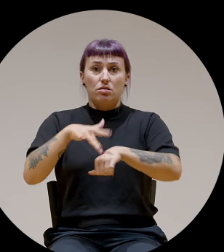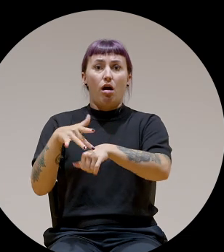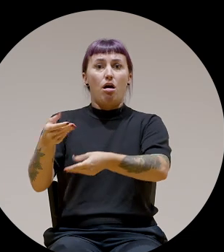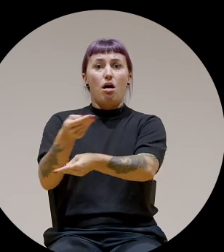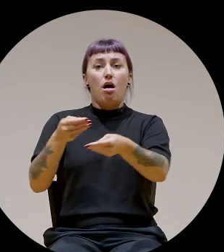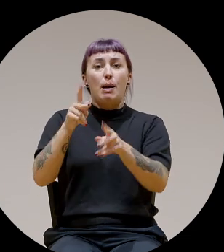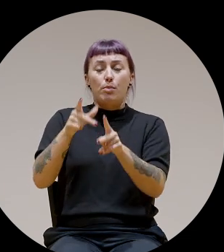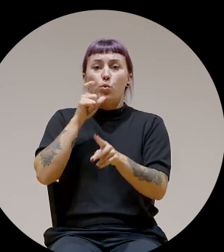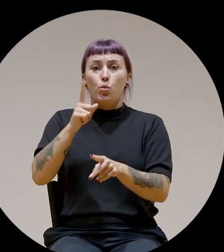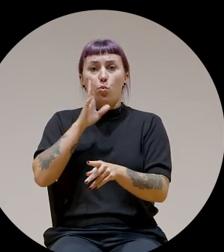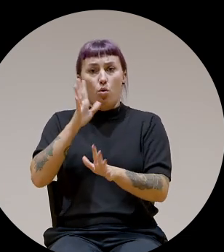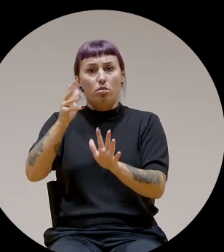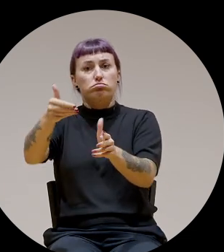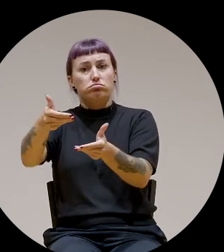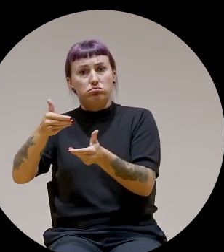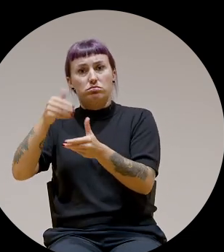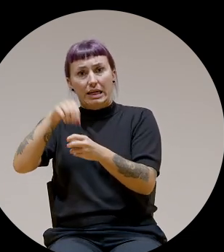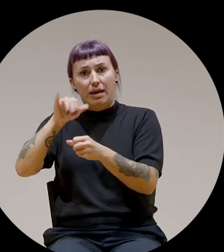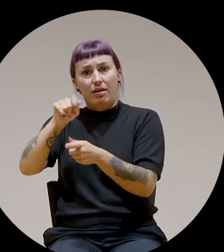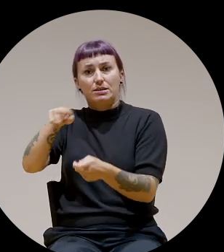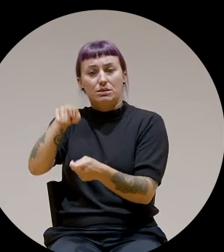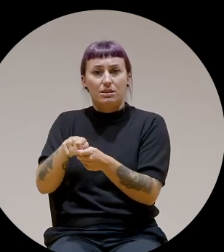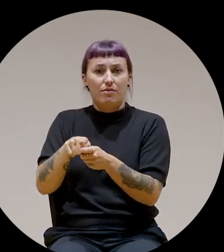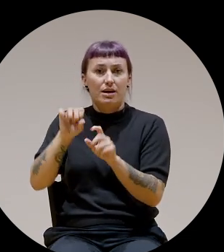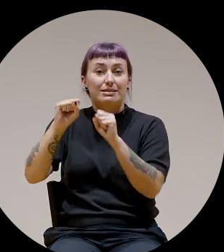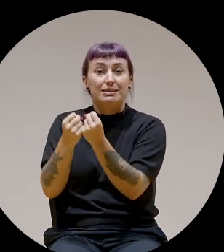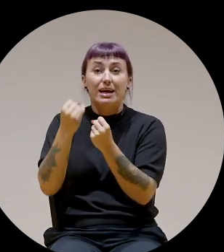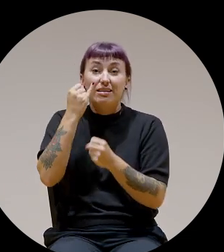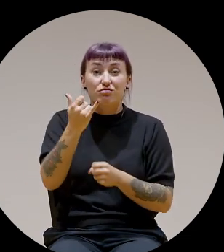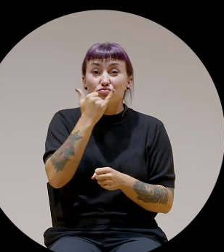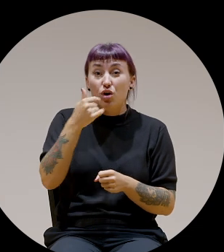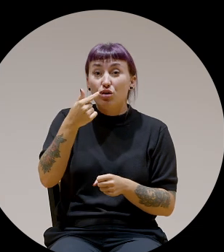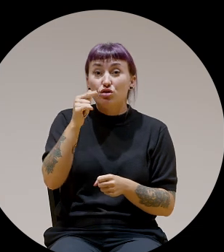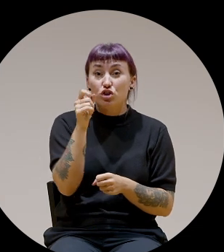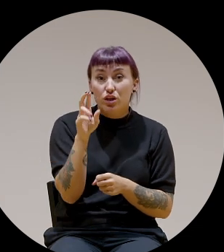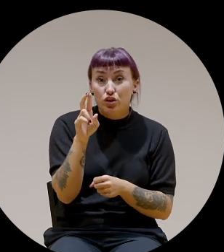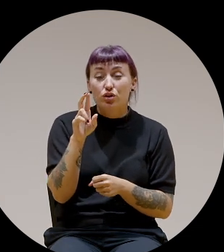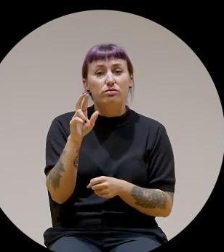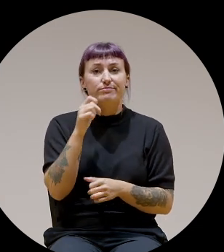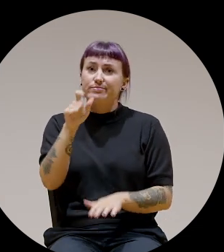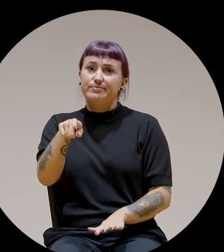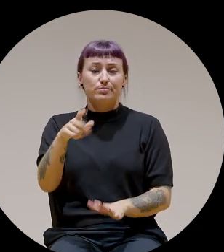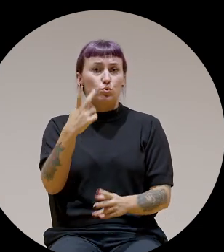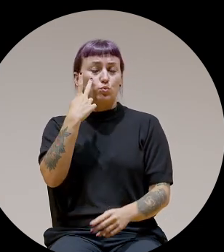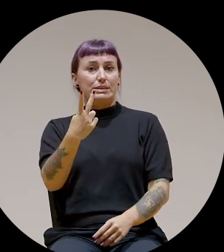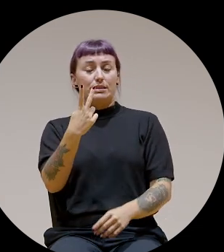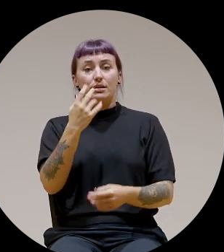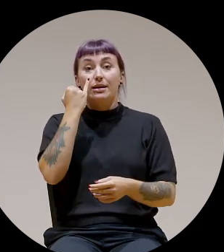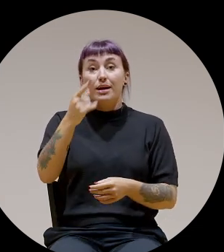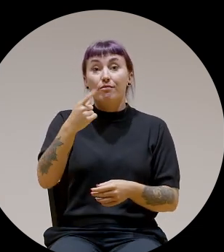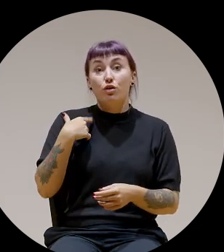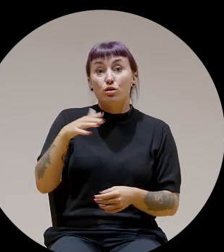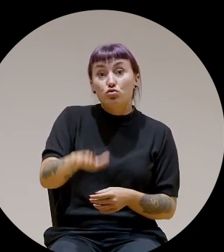handled by people who have been initiated into particular societies. If you are the wrong gender, you're not supposed to see it.